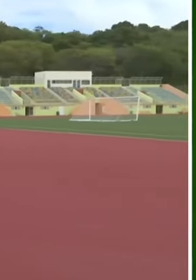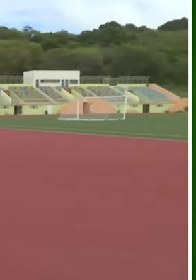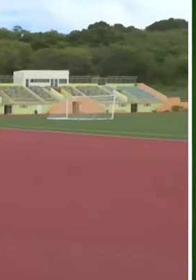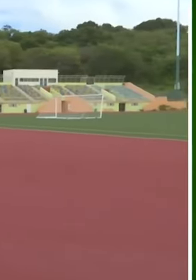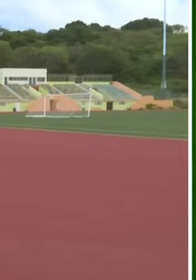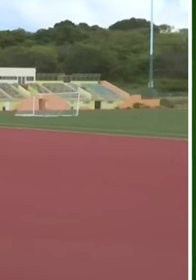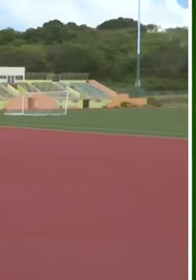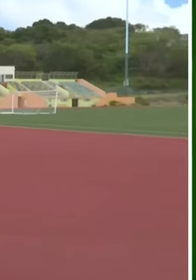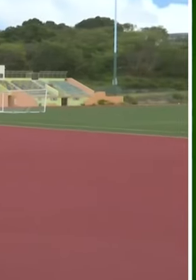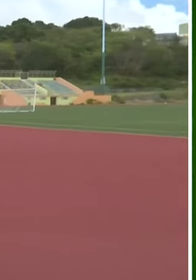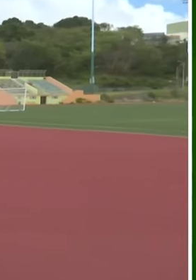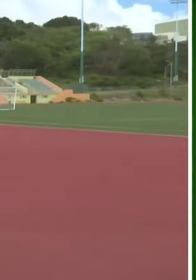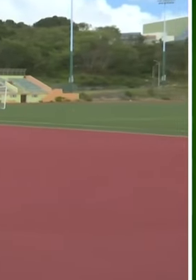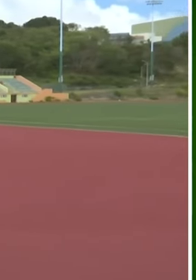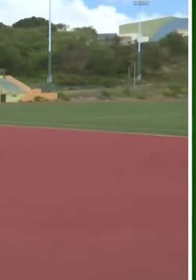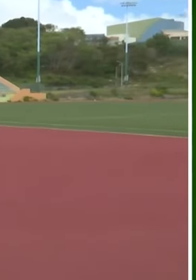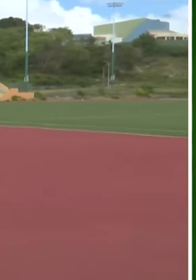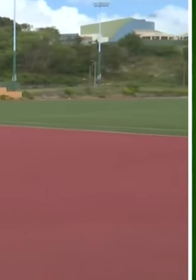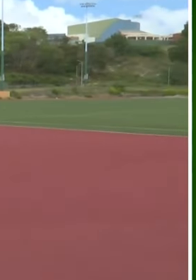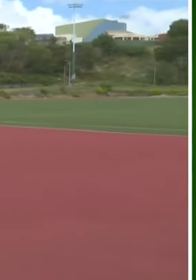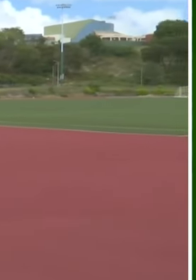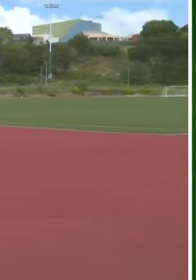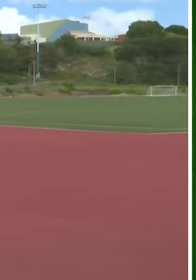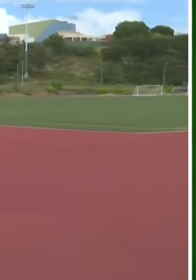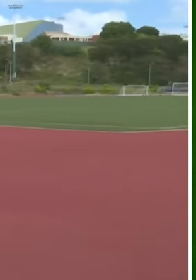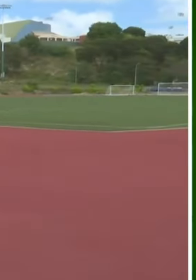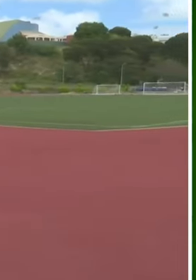provided the media with an update.